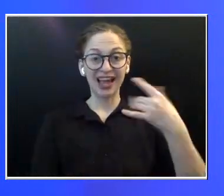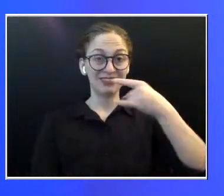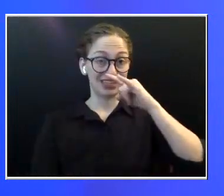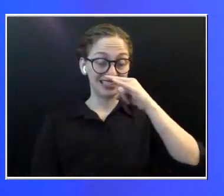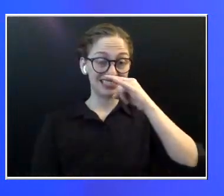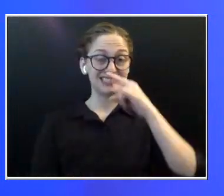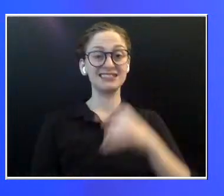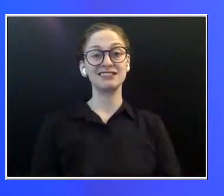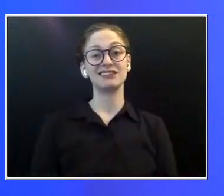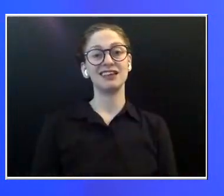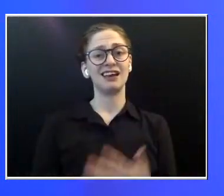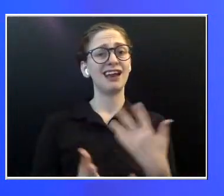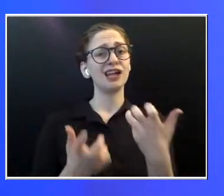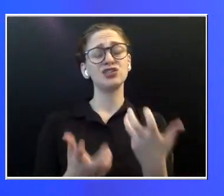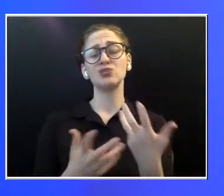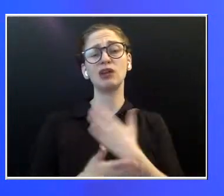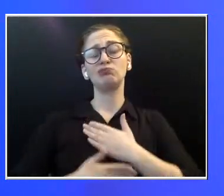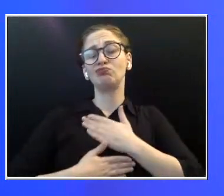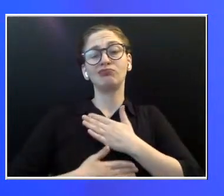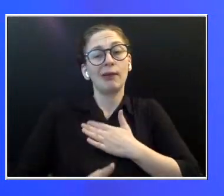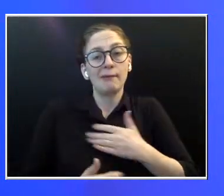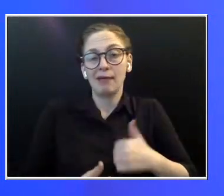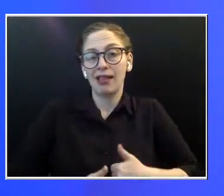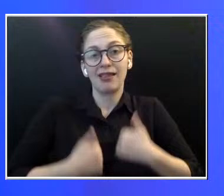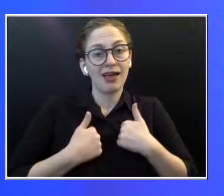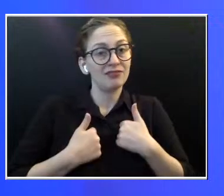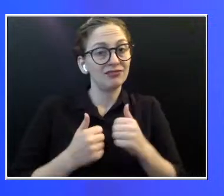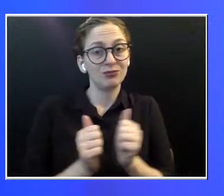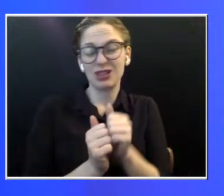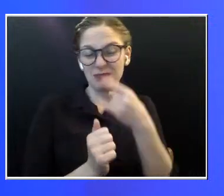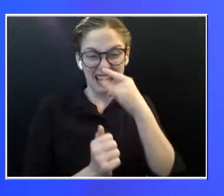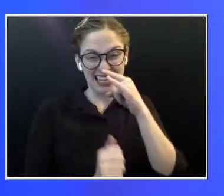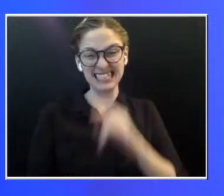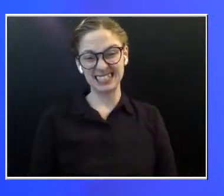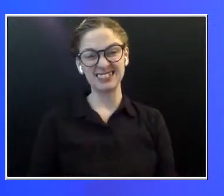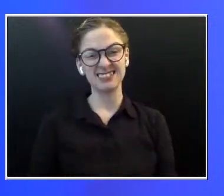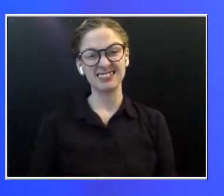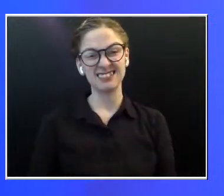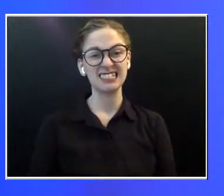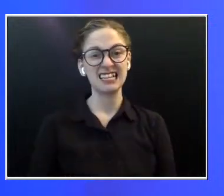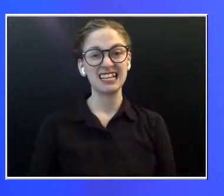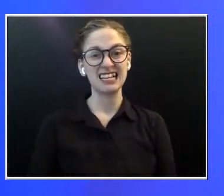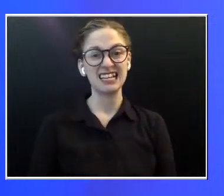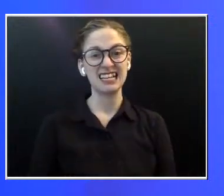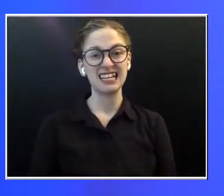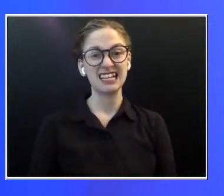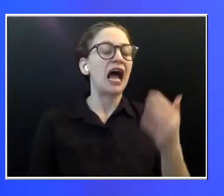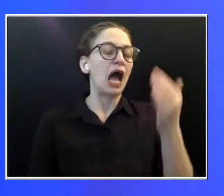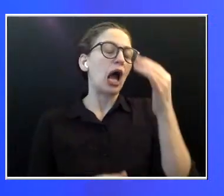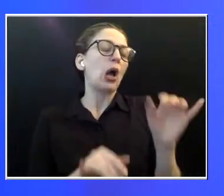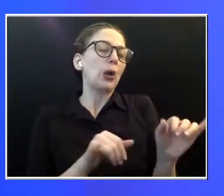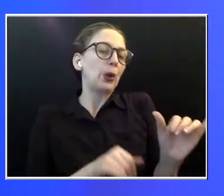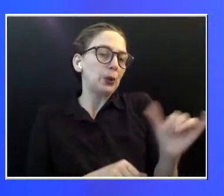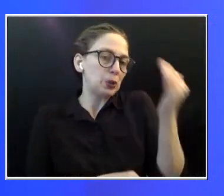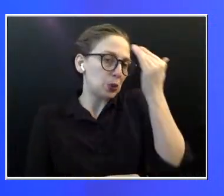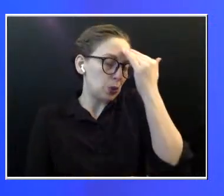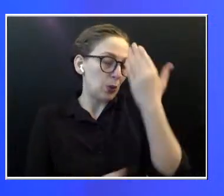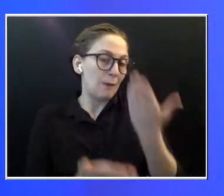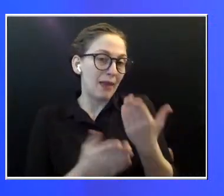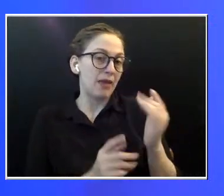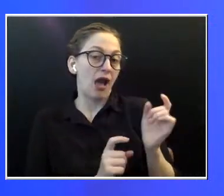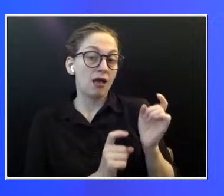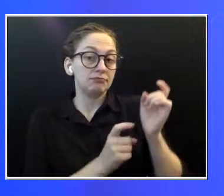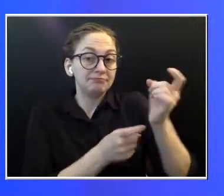my kids. I also knew there was a possibility that I passed this gene on to my kids. 2 of my kids are